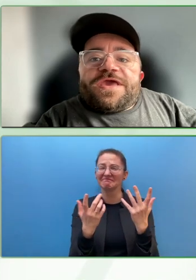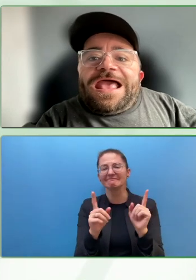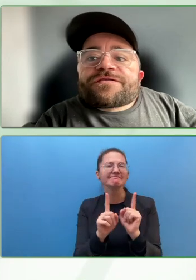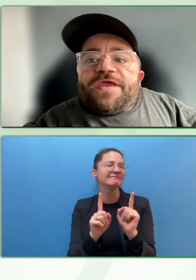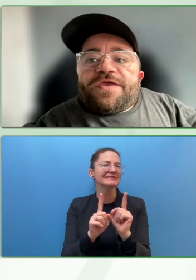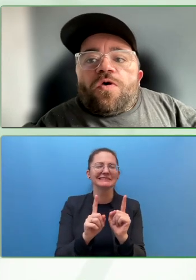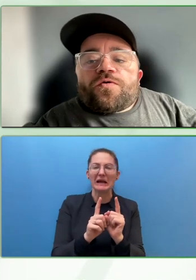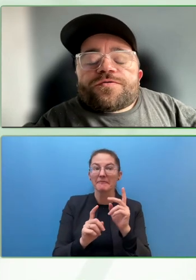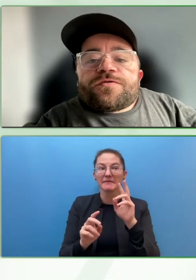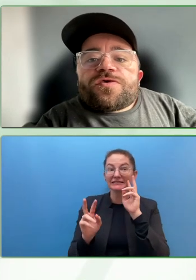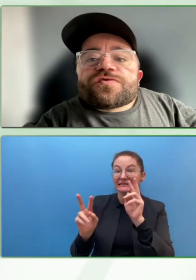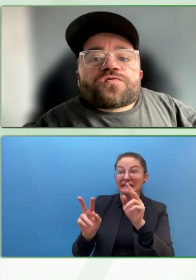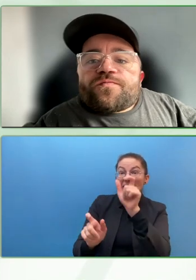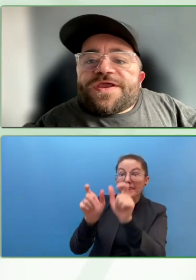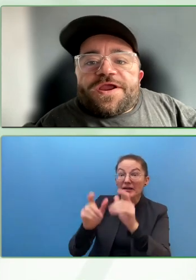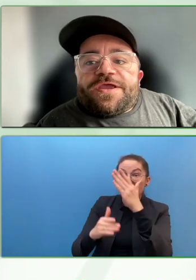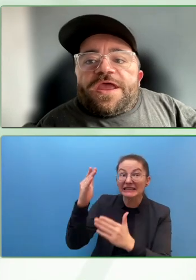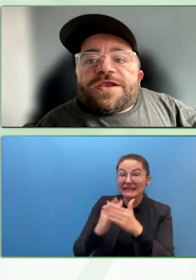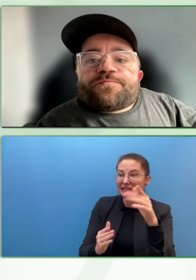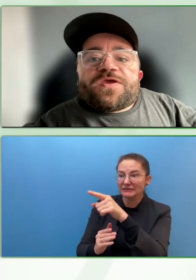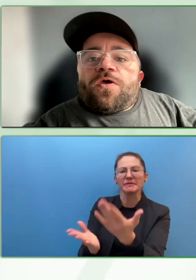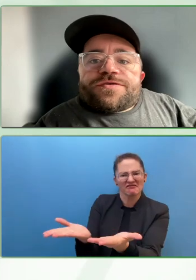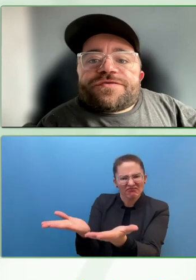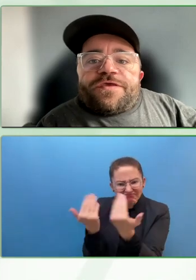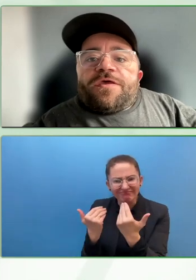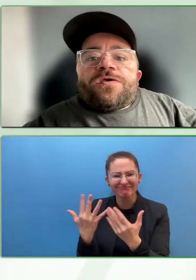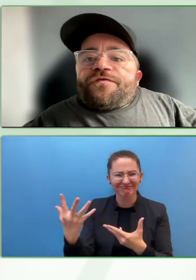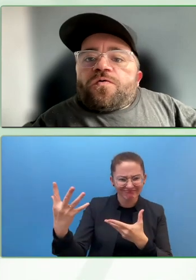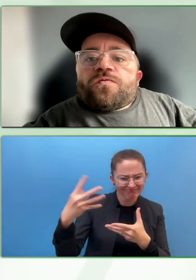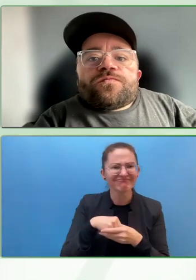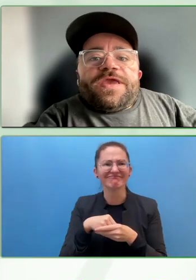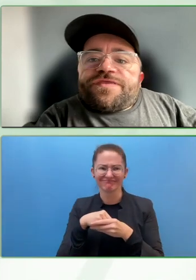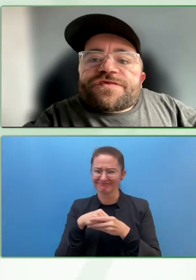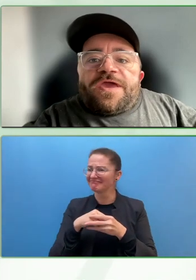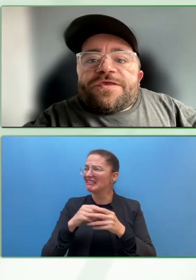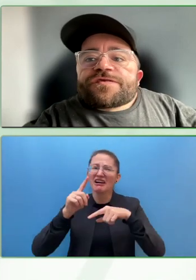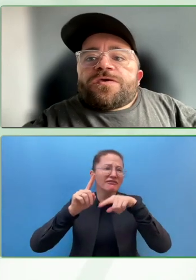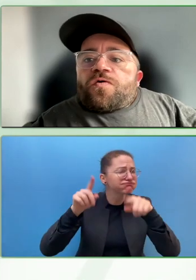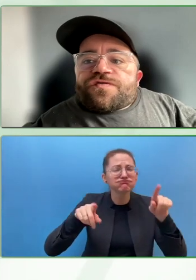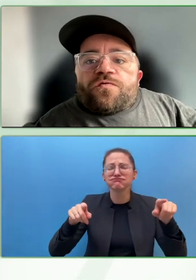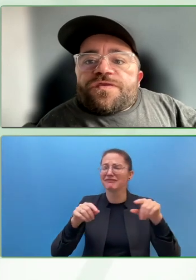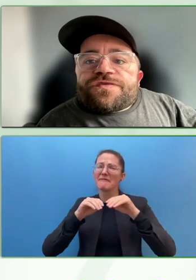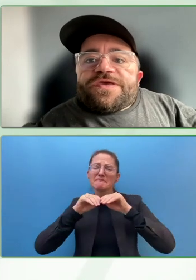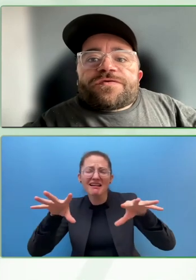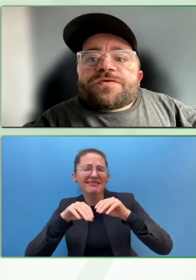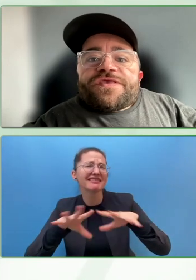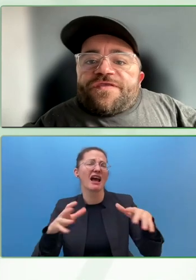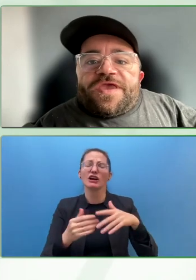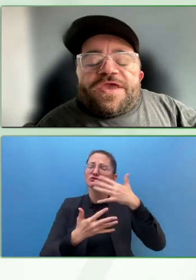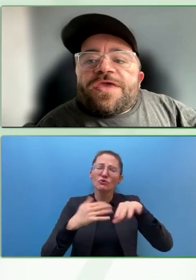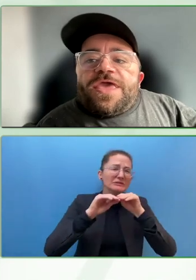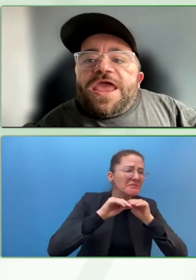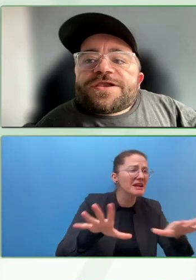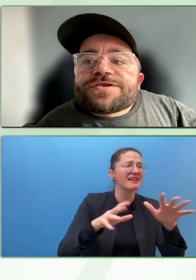we activate on social media and beyond into film, insights, consultancy,